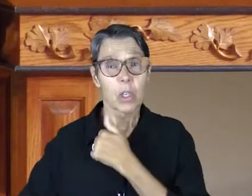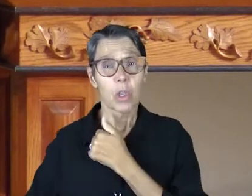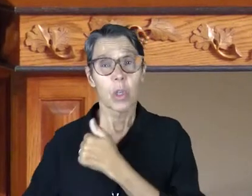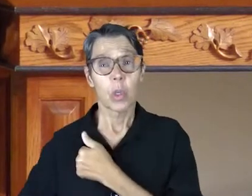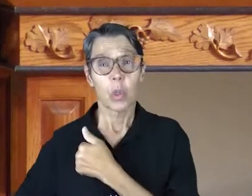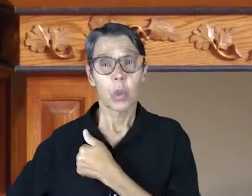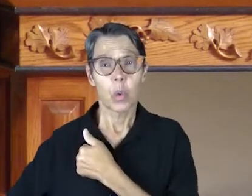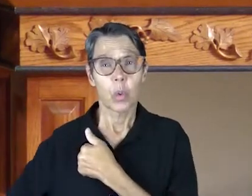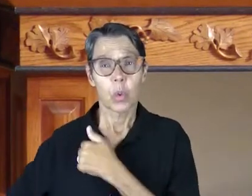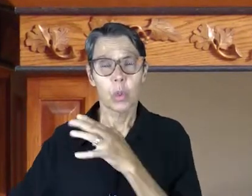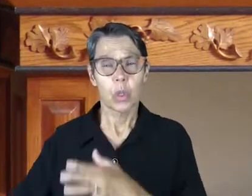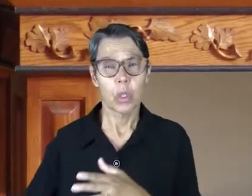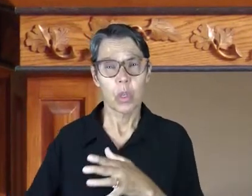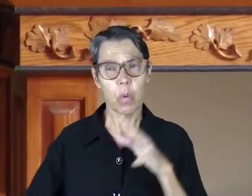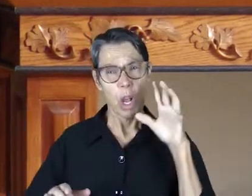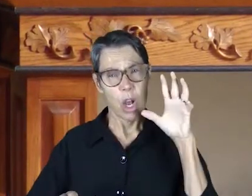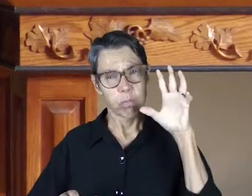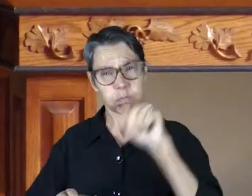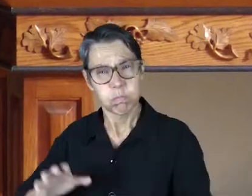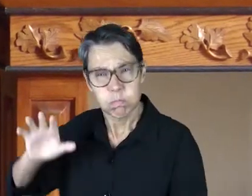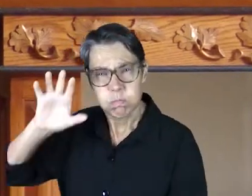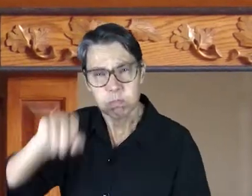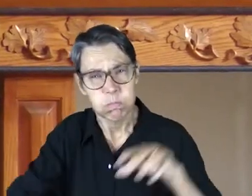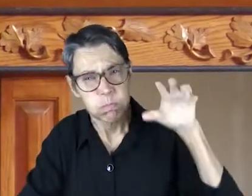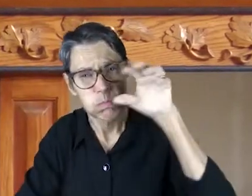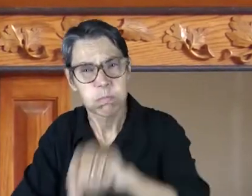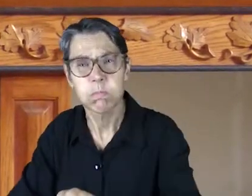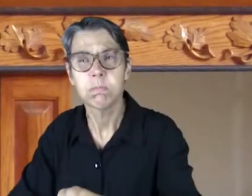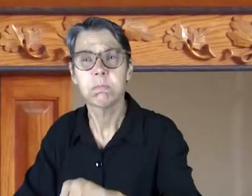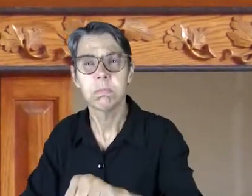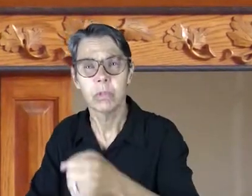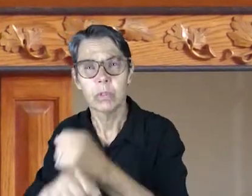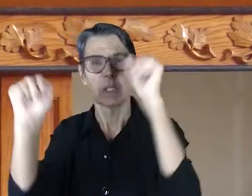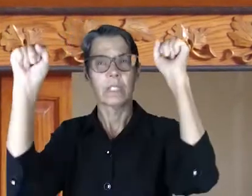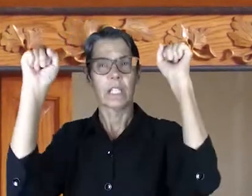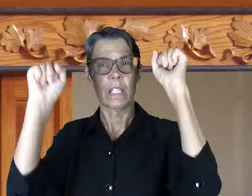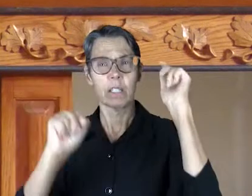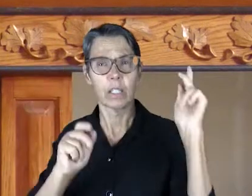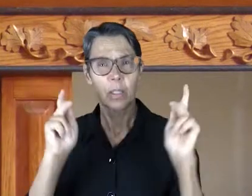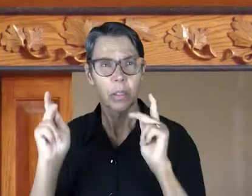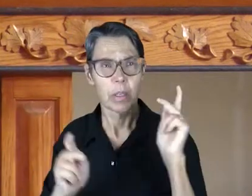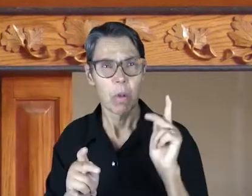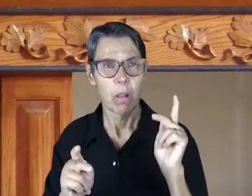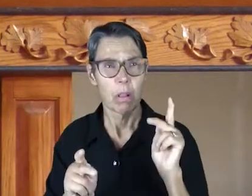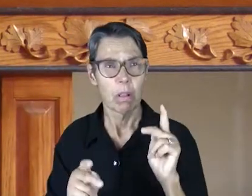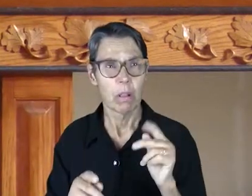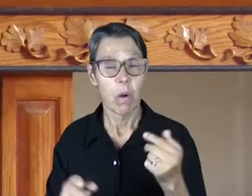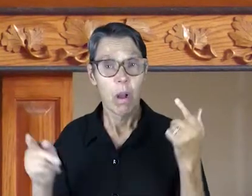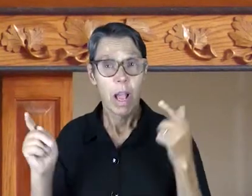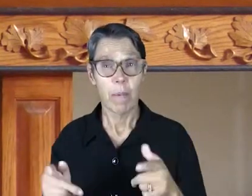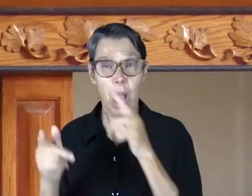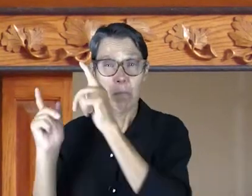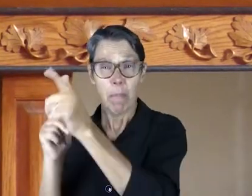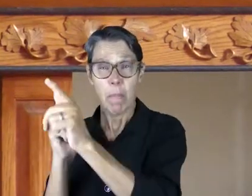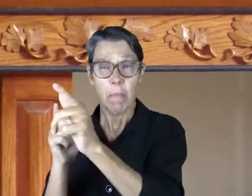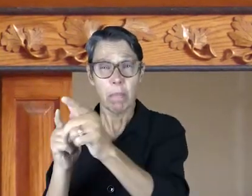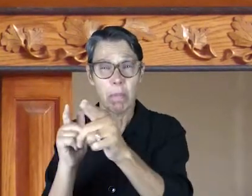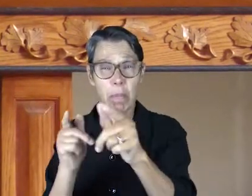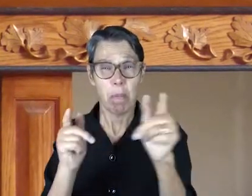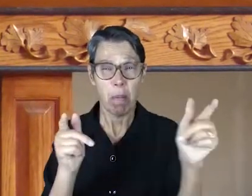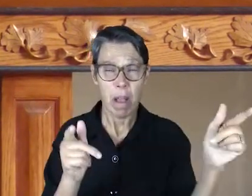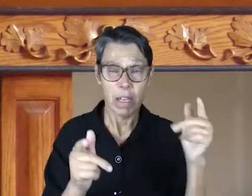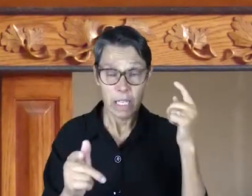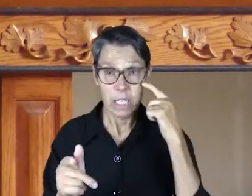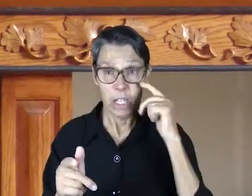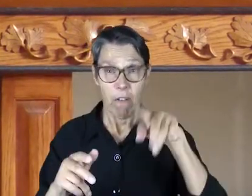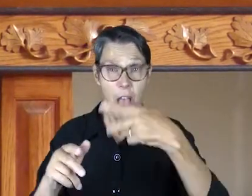save their unit, or maybe that soldier who runs out into the middle of active shooting to drag a buddy who's been wounded